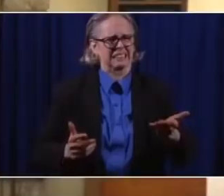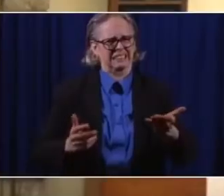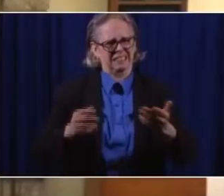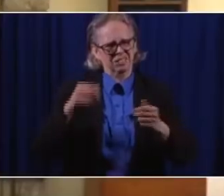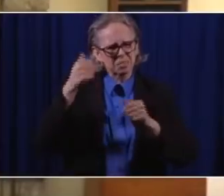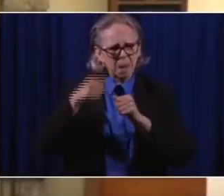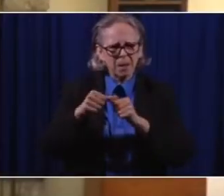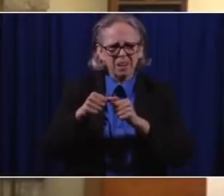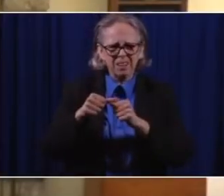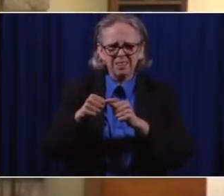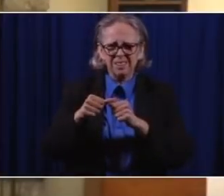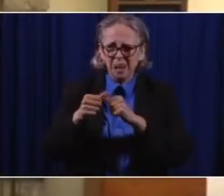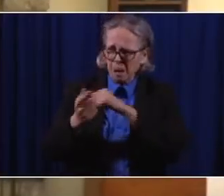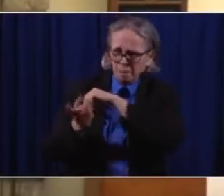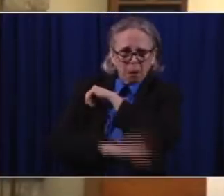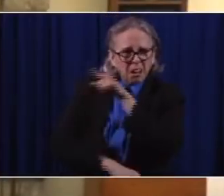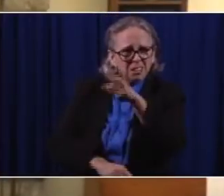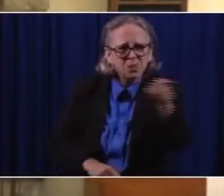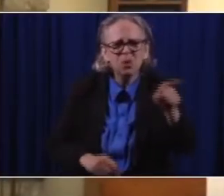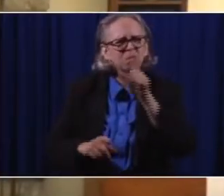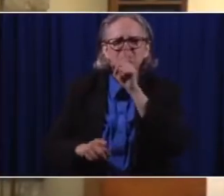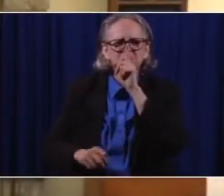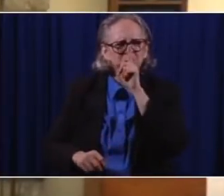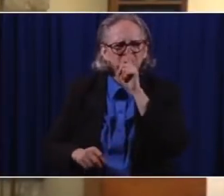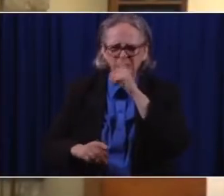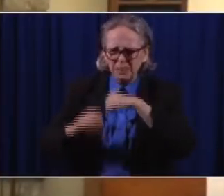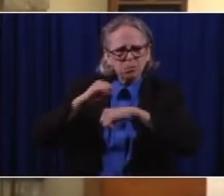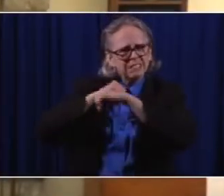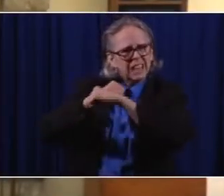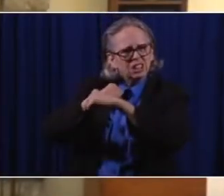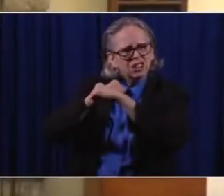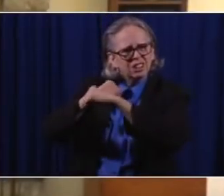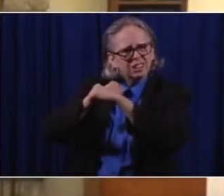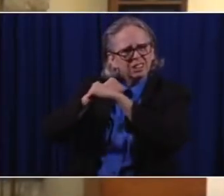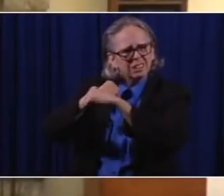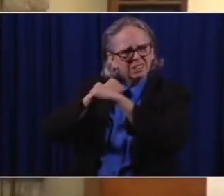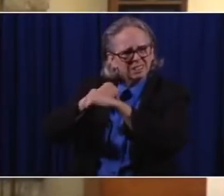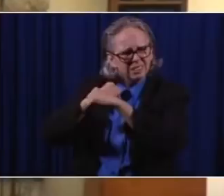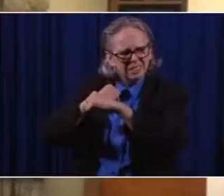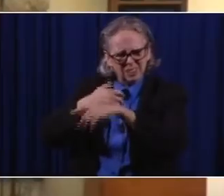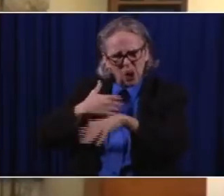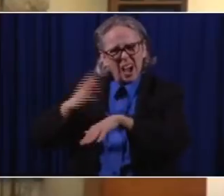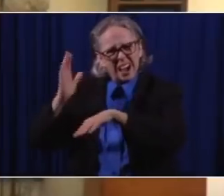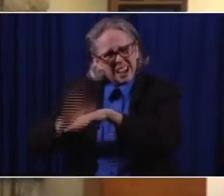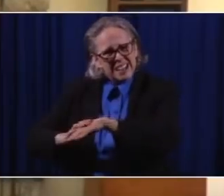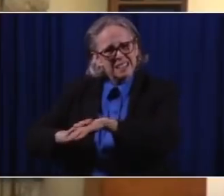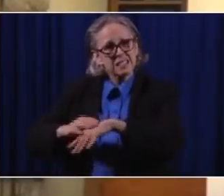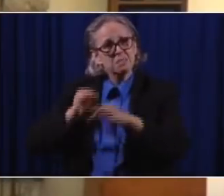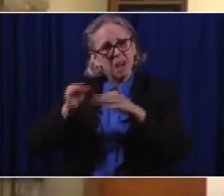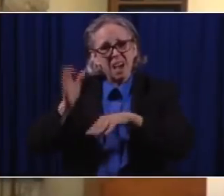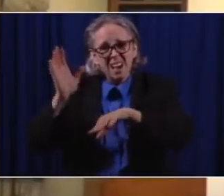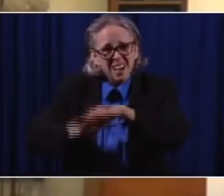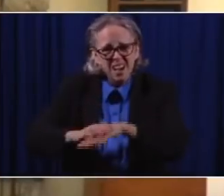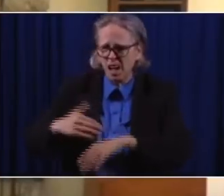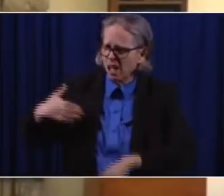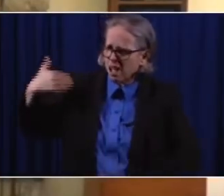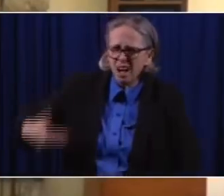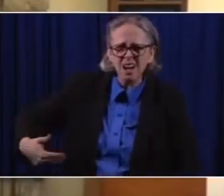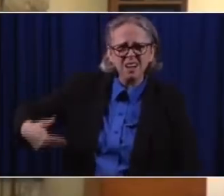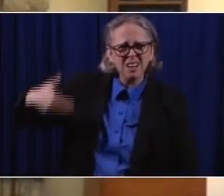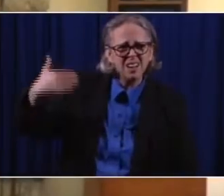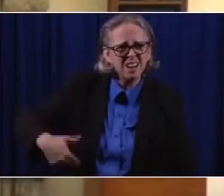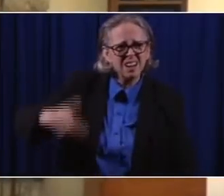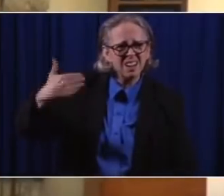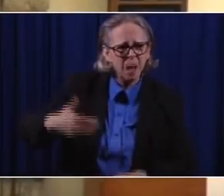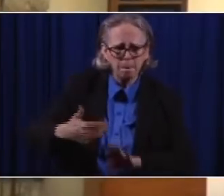give warnings. We're going to talk to people. We're going to try to get them to comply before doing anything punitive